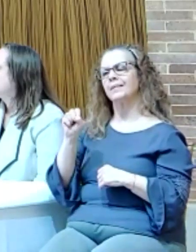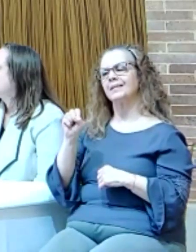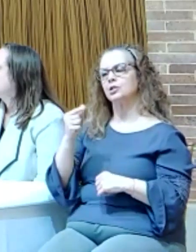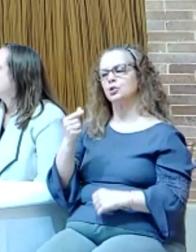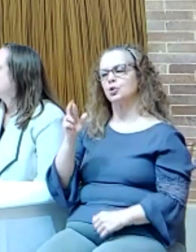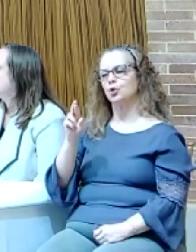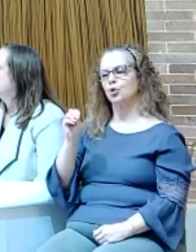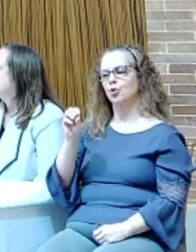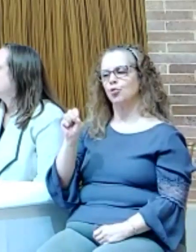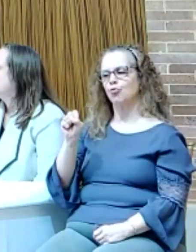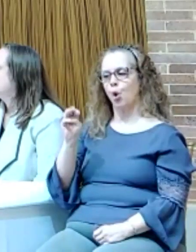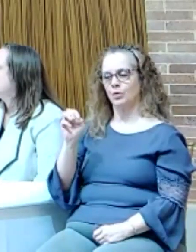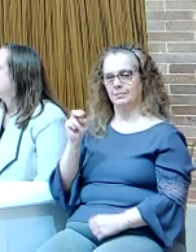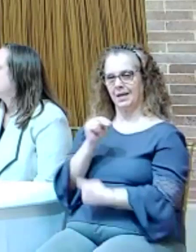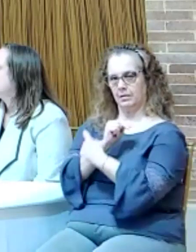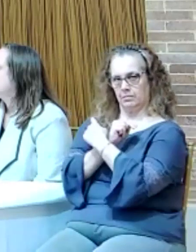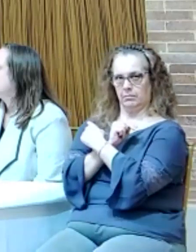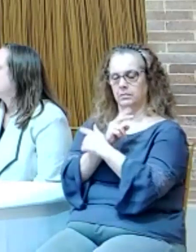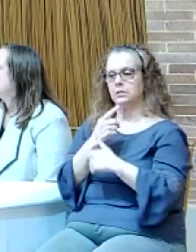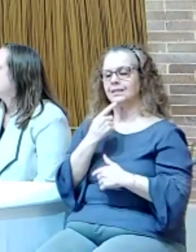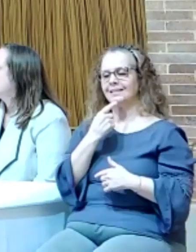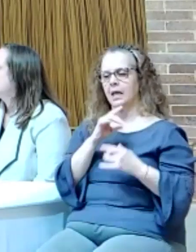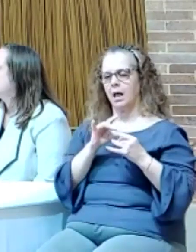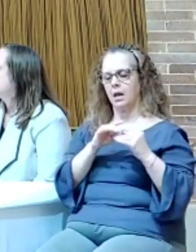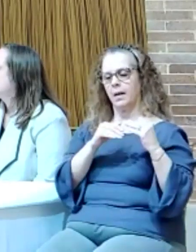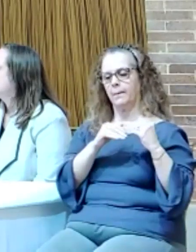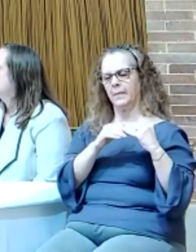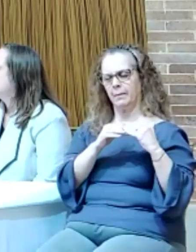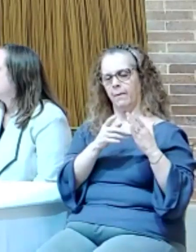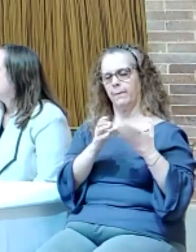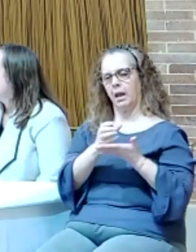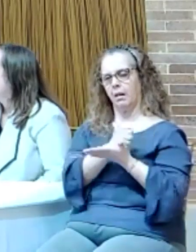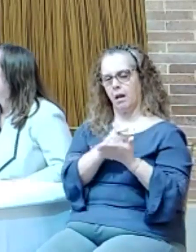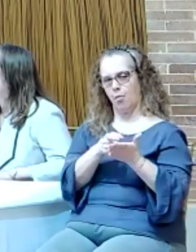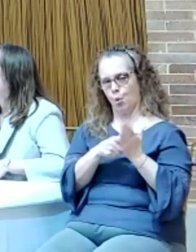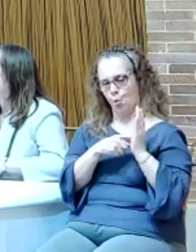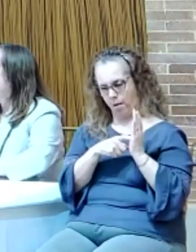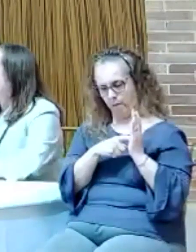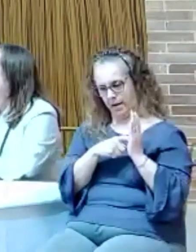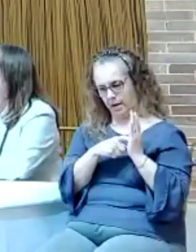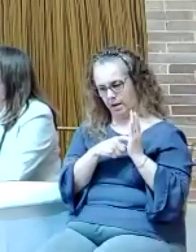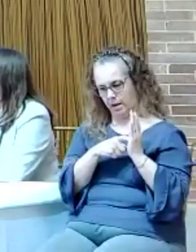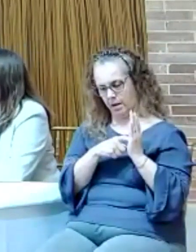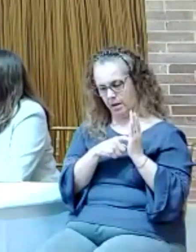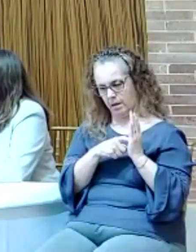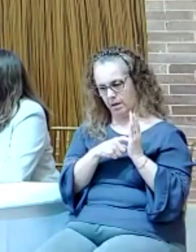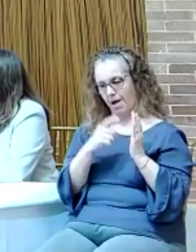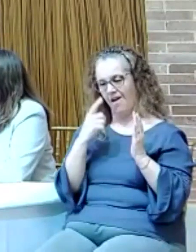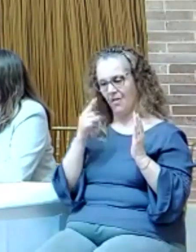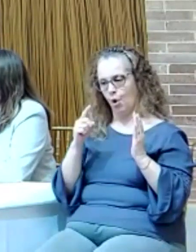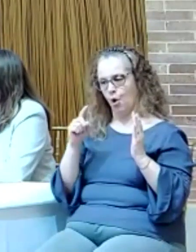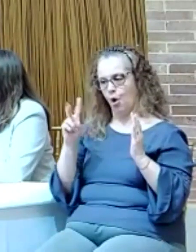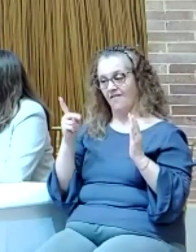about it's illegal to have a minimum income requirement for voucher